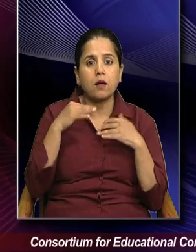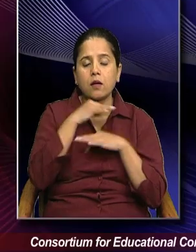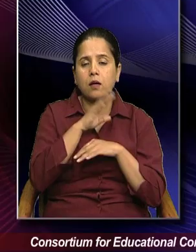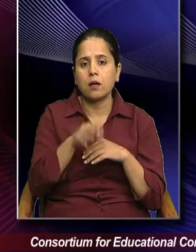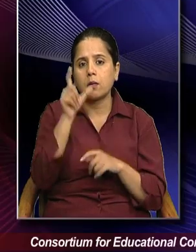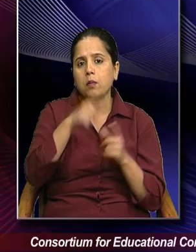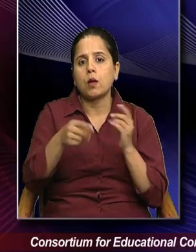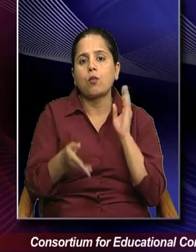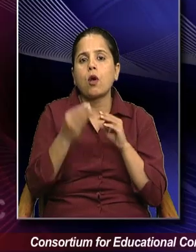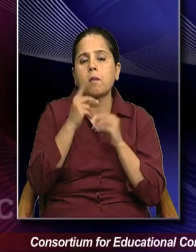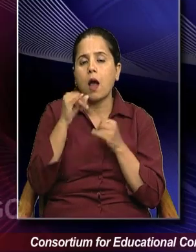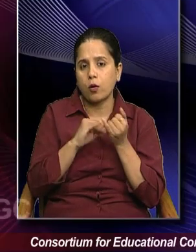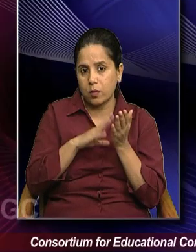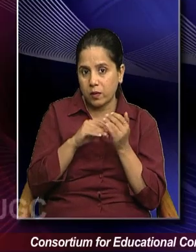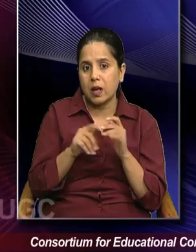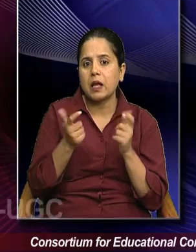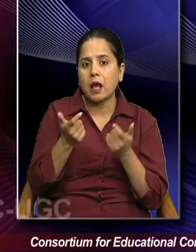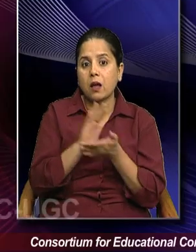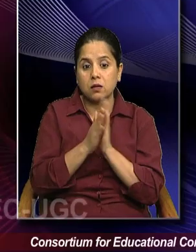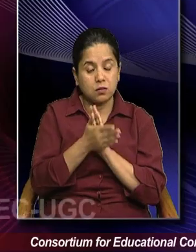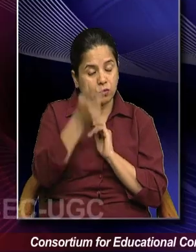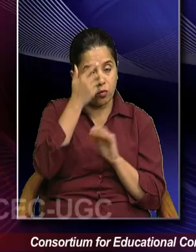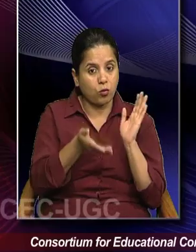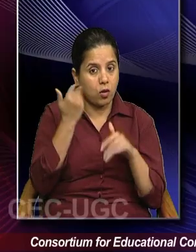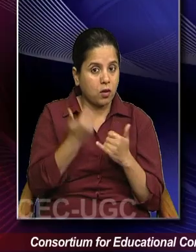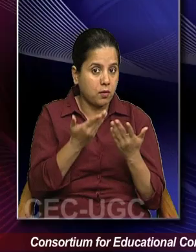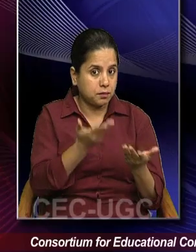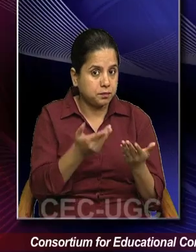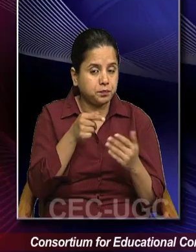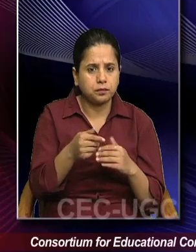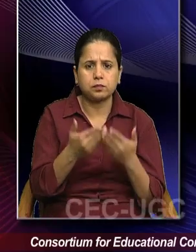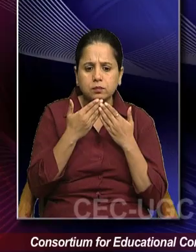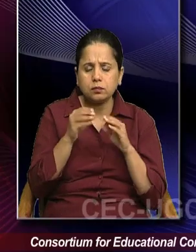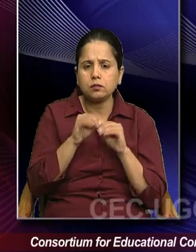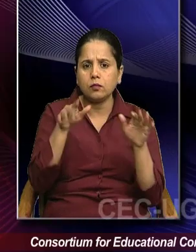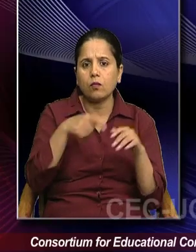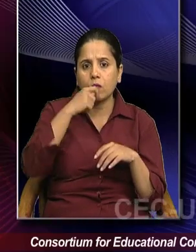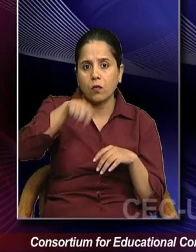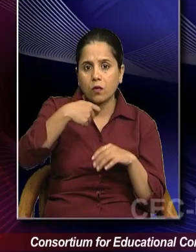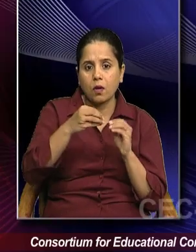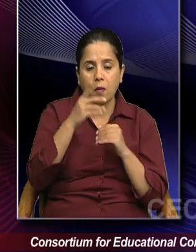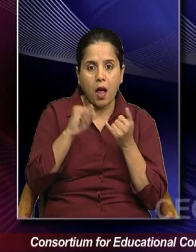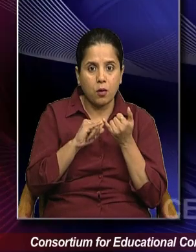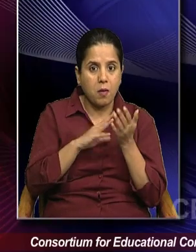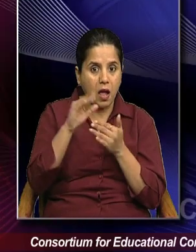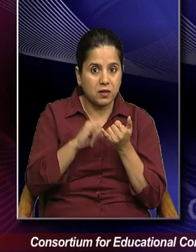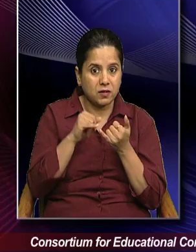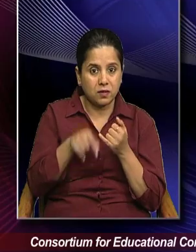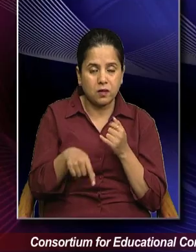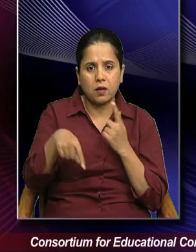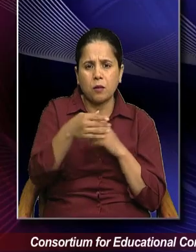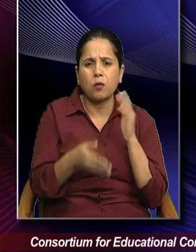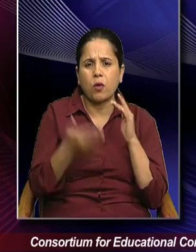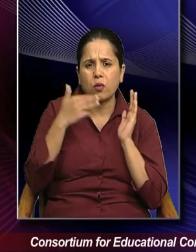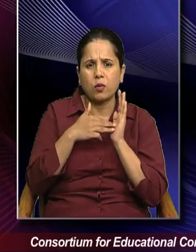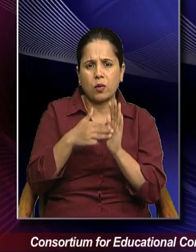biomass stoves. The kitchen is a new danger zone. A study reveals how cooking within biomass fuel is exposing